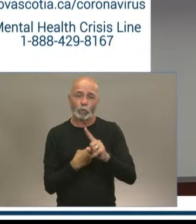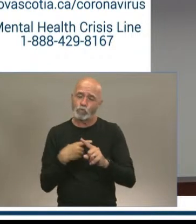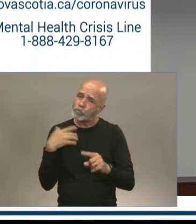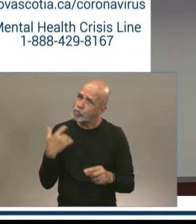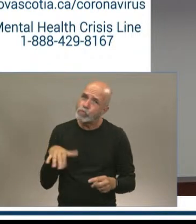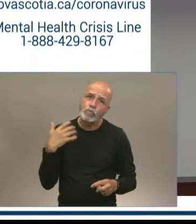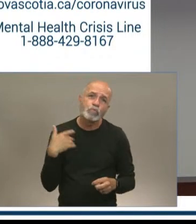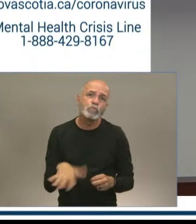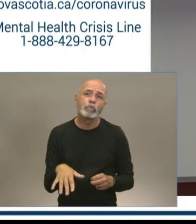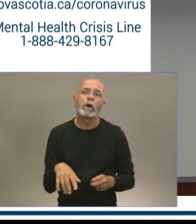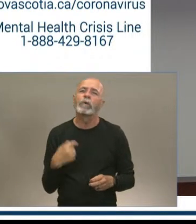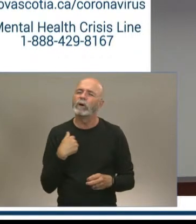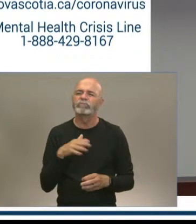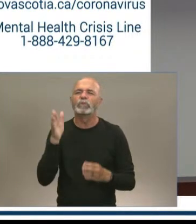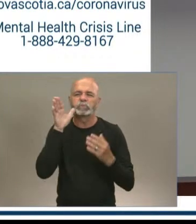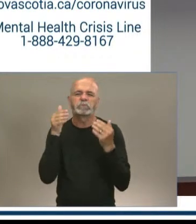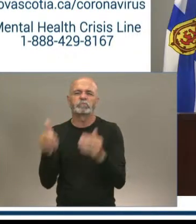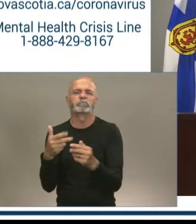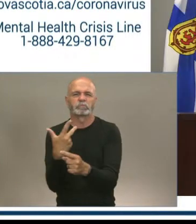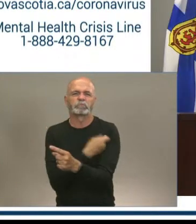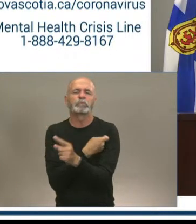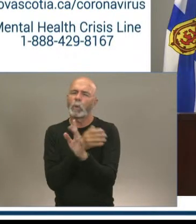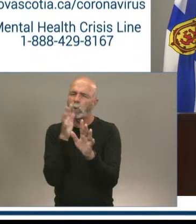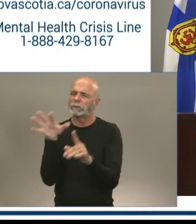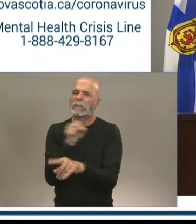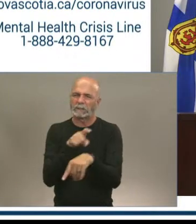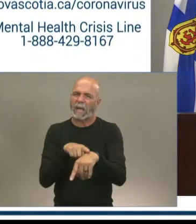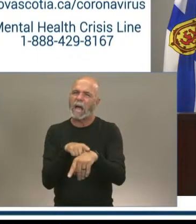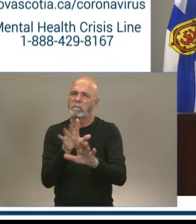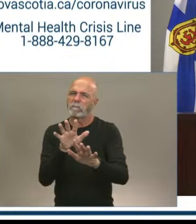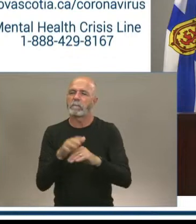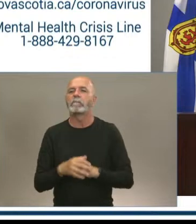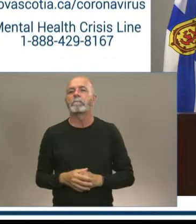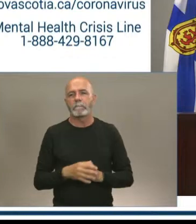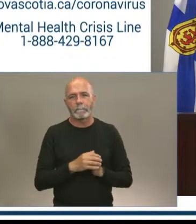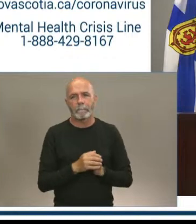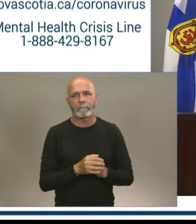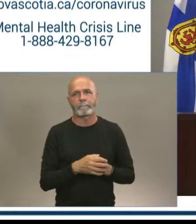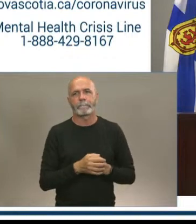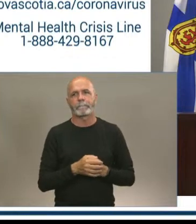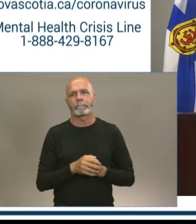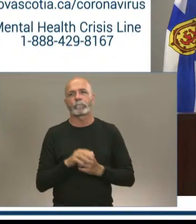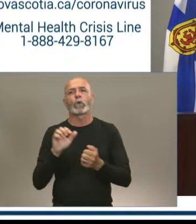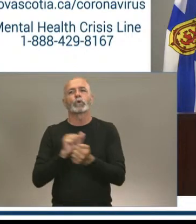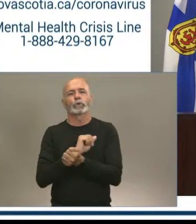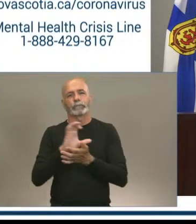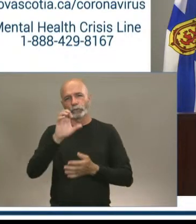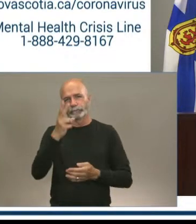vaccination being any different. Next, we'll go to Nushin Ziafti with the Chronicle Herald. Go ahead.